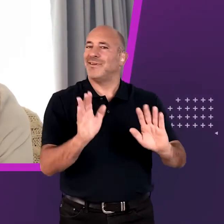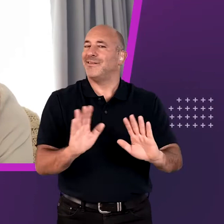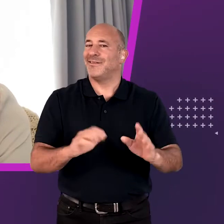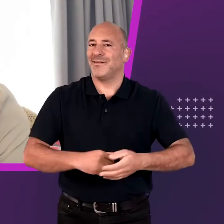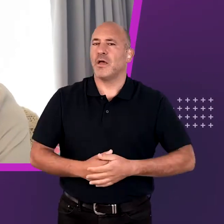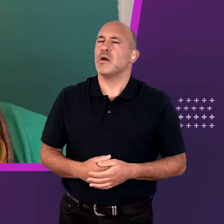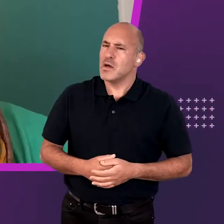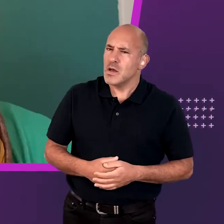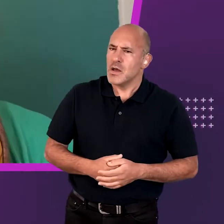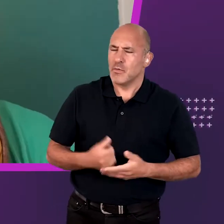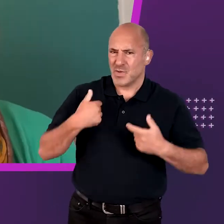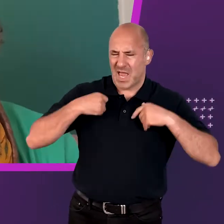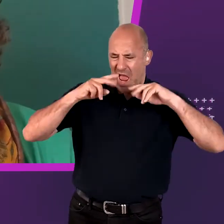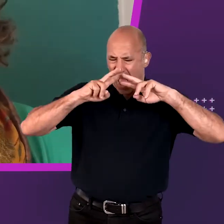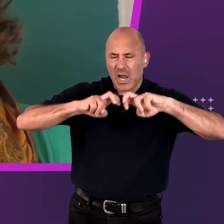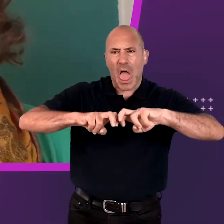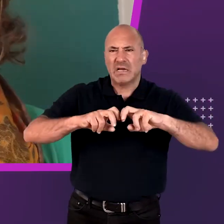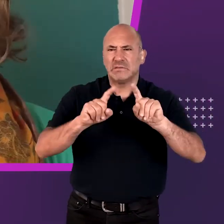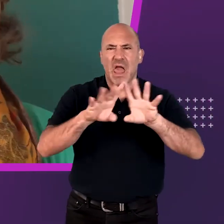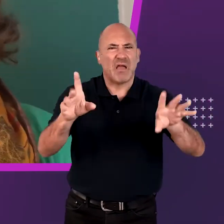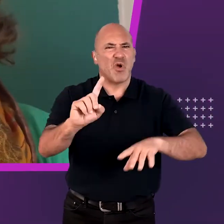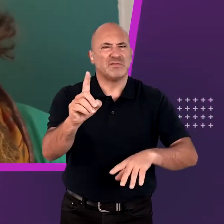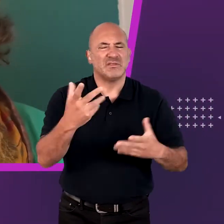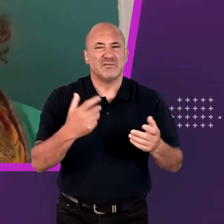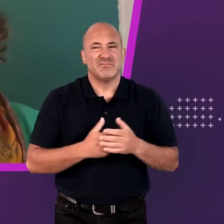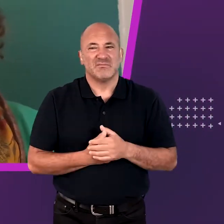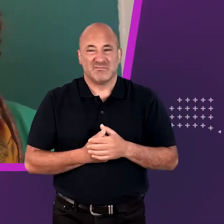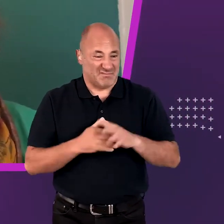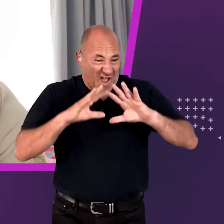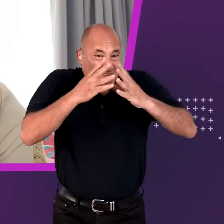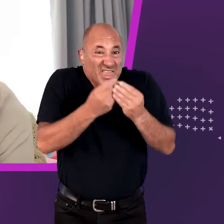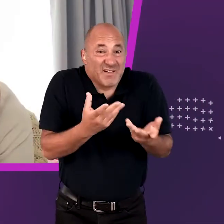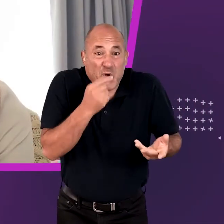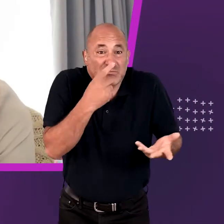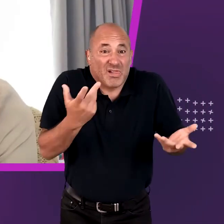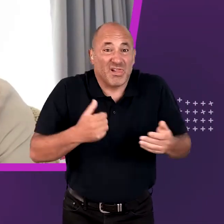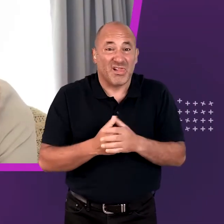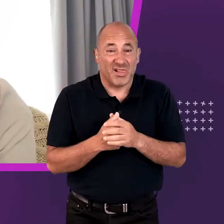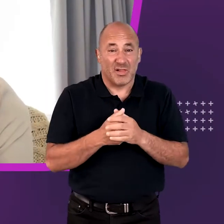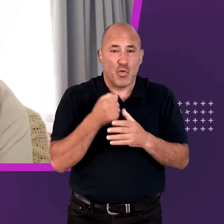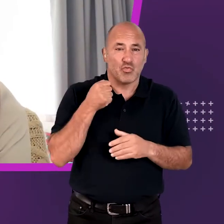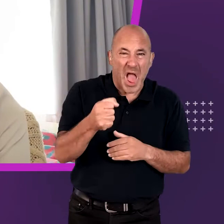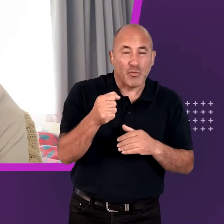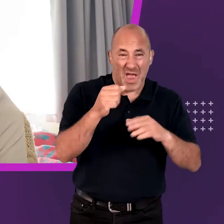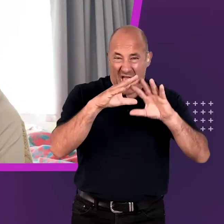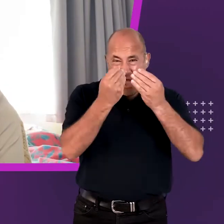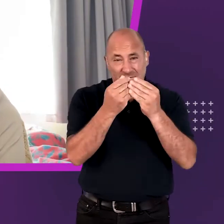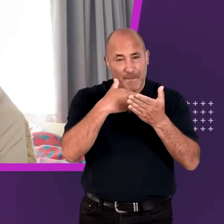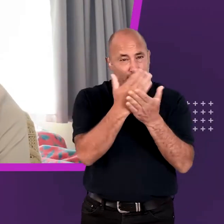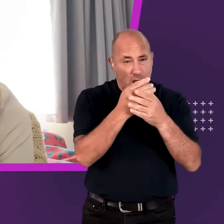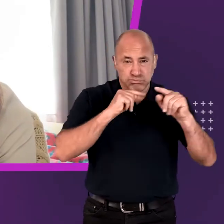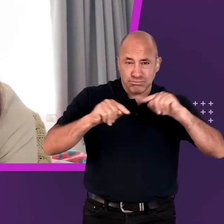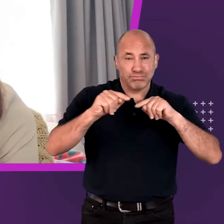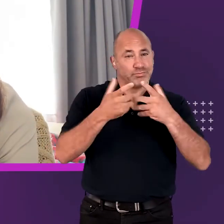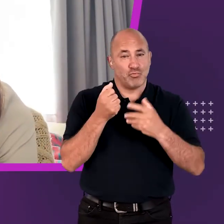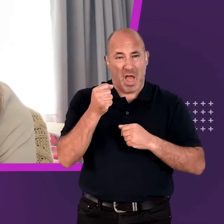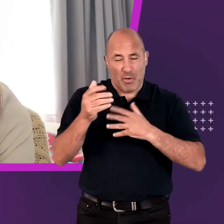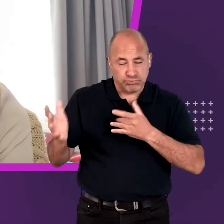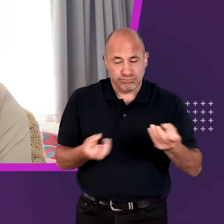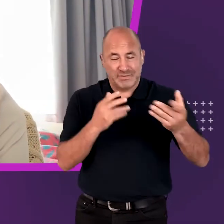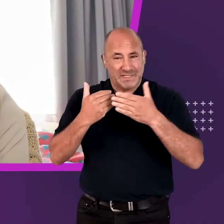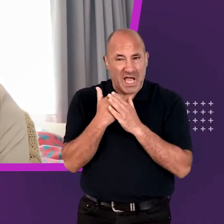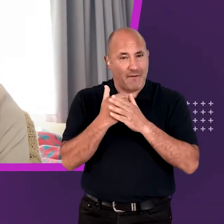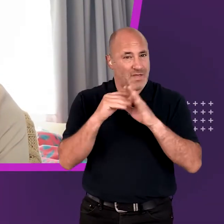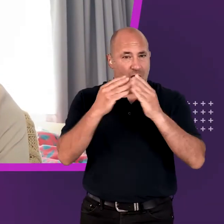us. Okay, so what type of things do we analyse? Everything we can. All the parts of the railway infrastructure need to